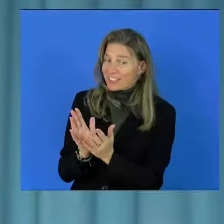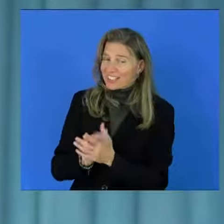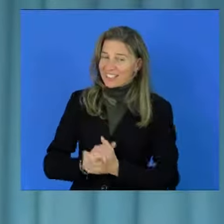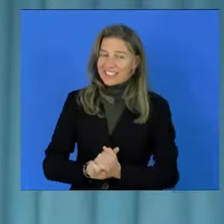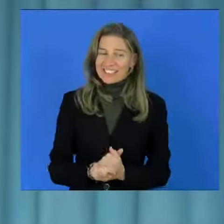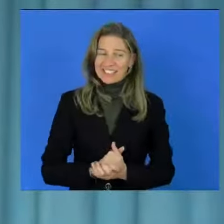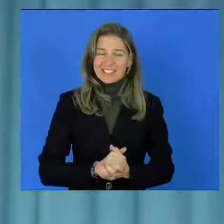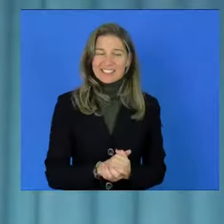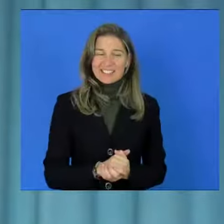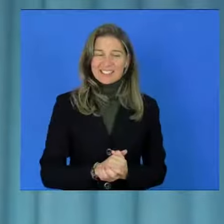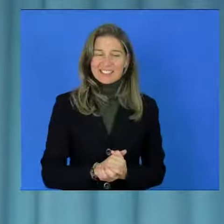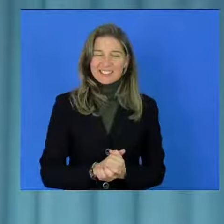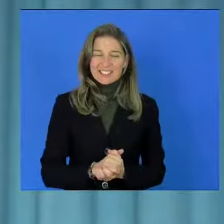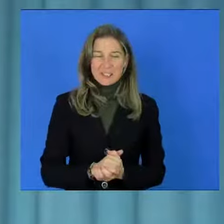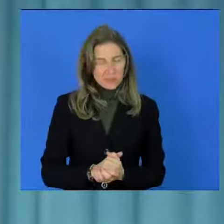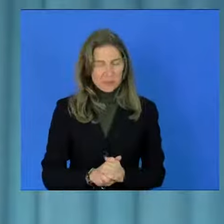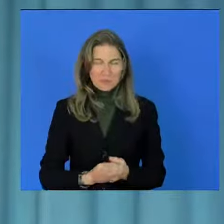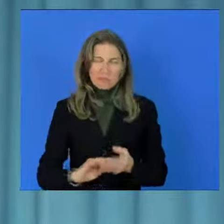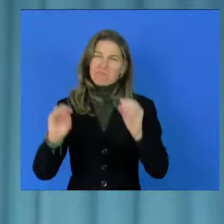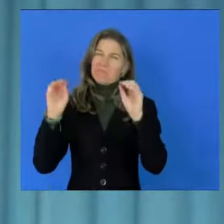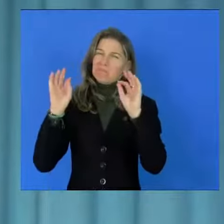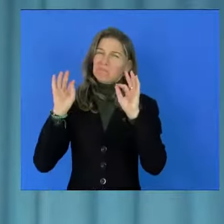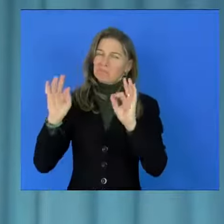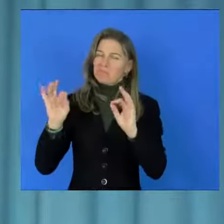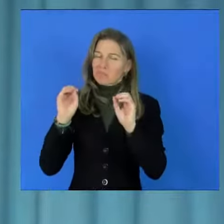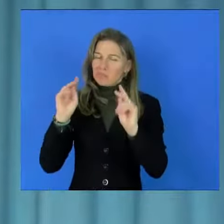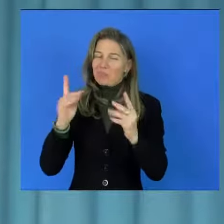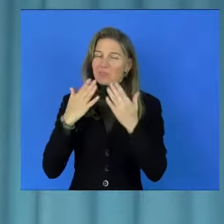All right, shall we go on with the next, Ethan?